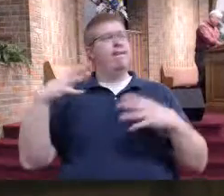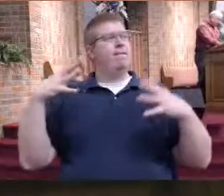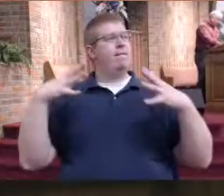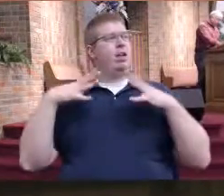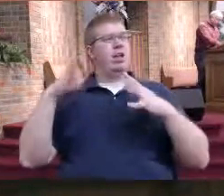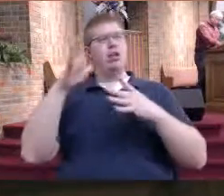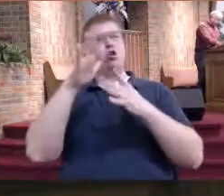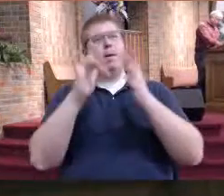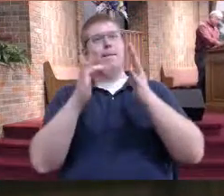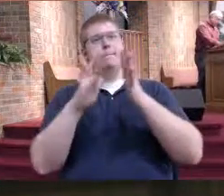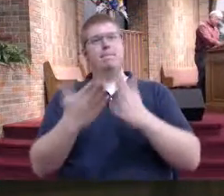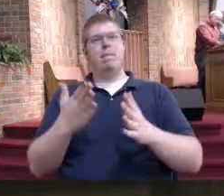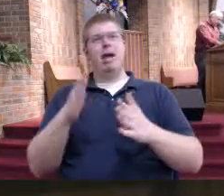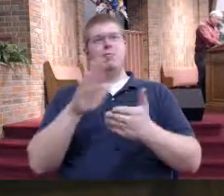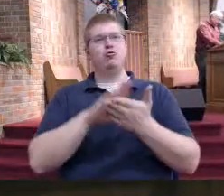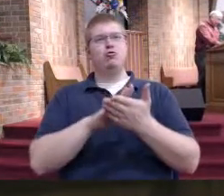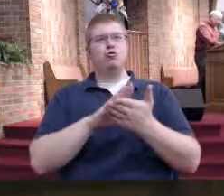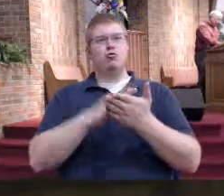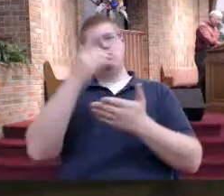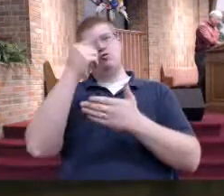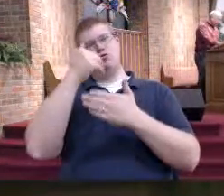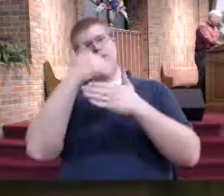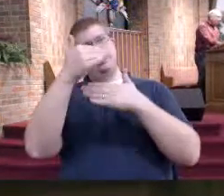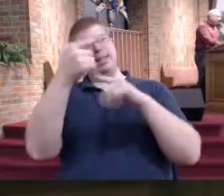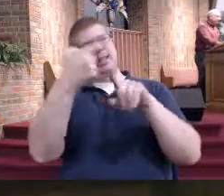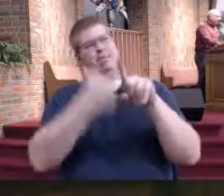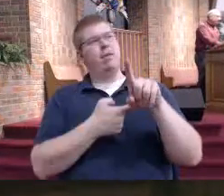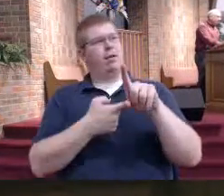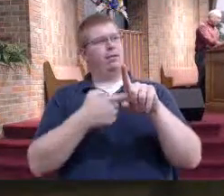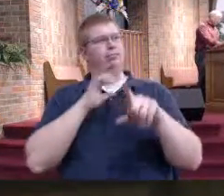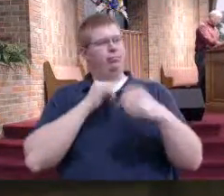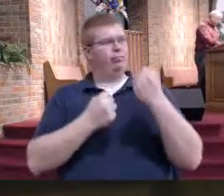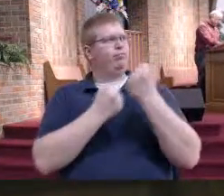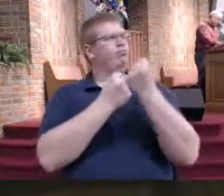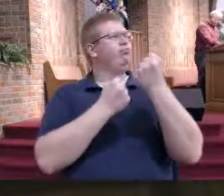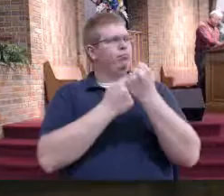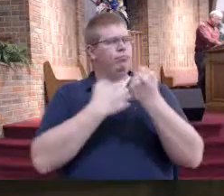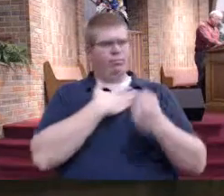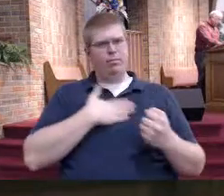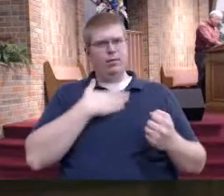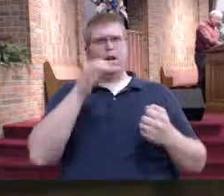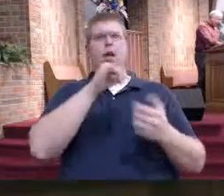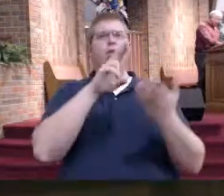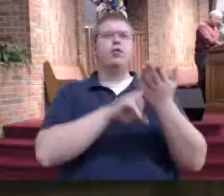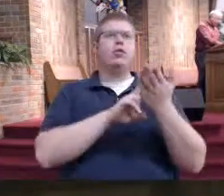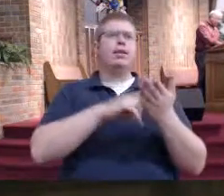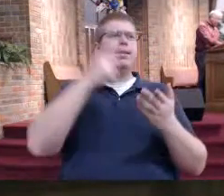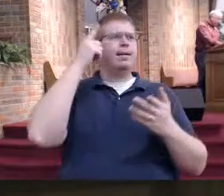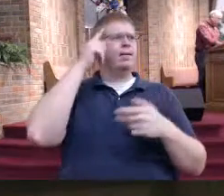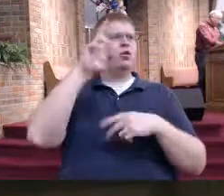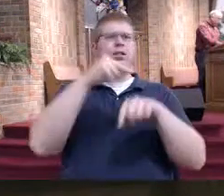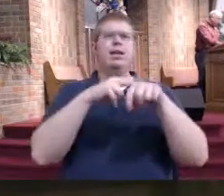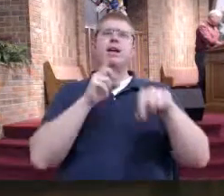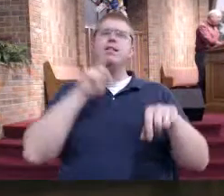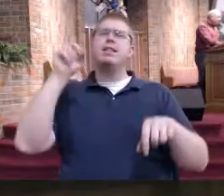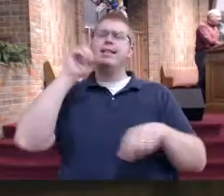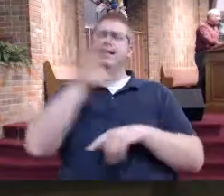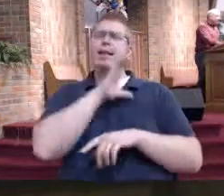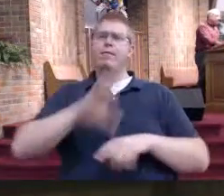foyer. If you can support that activity, please do. Also out in the foyer is a sign-up sheet for the National Deaf Christian